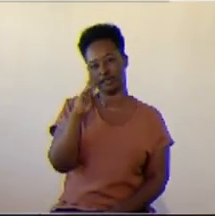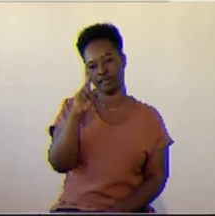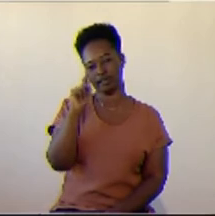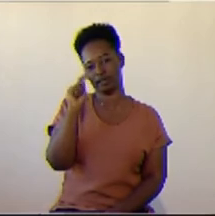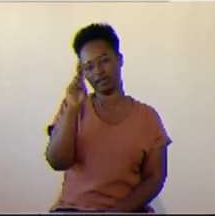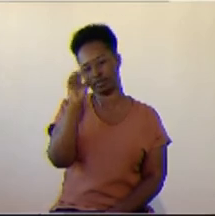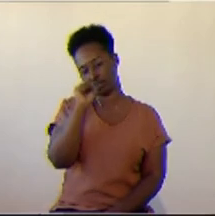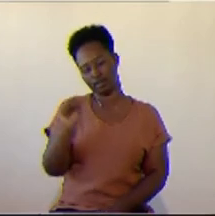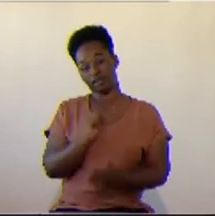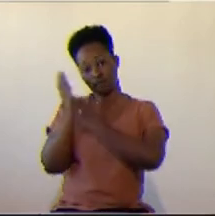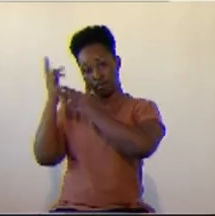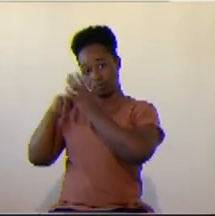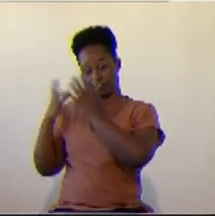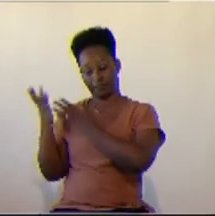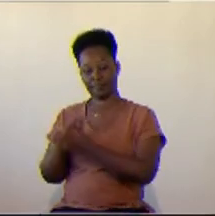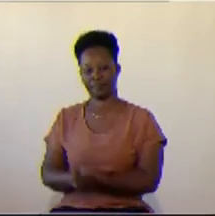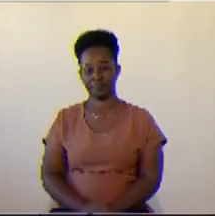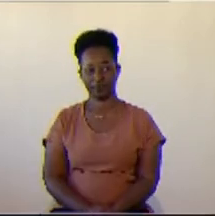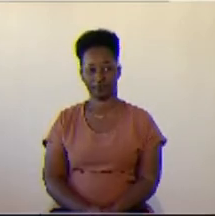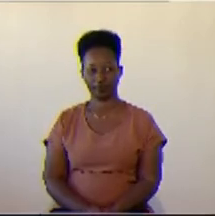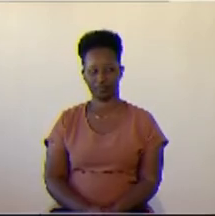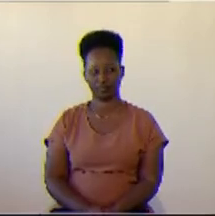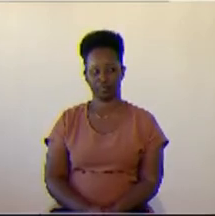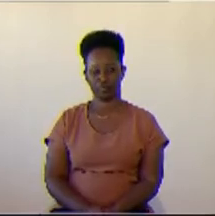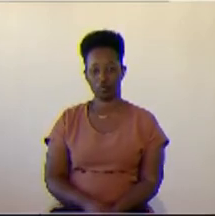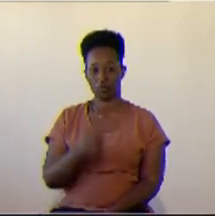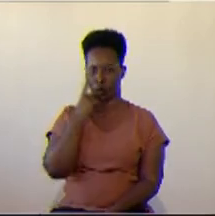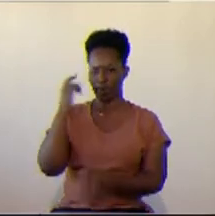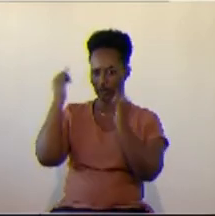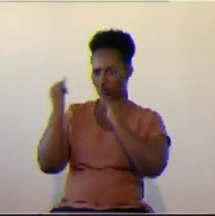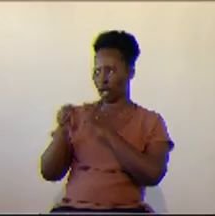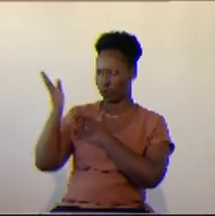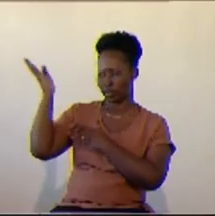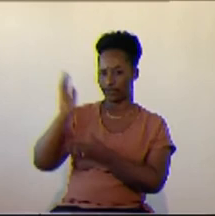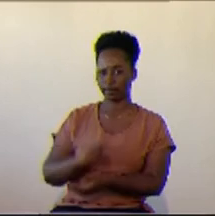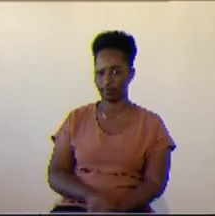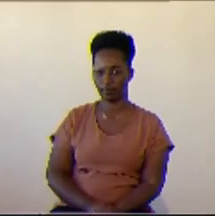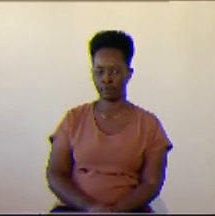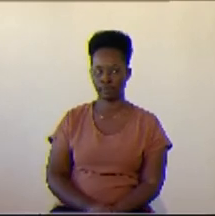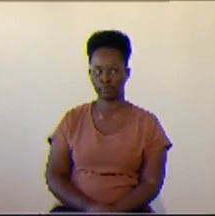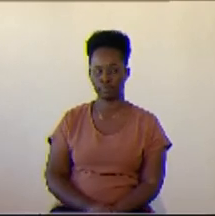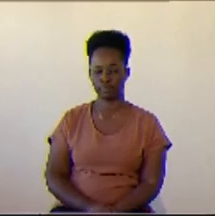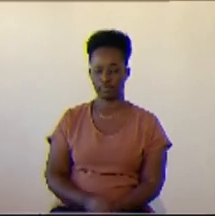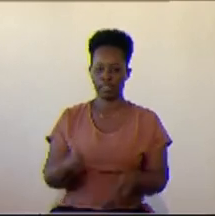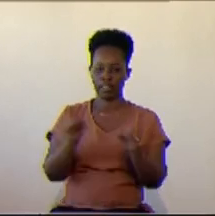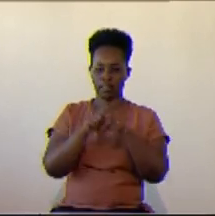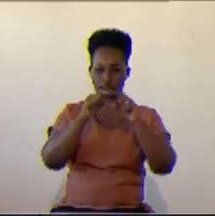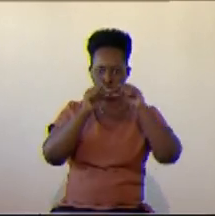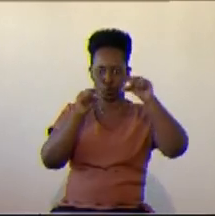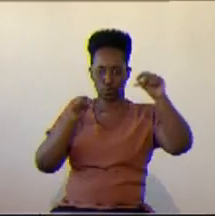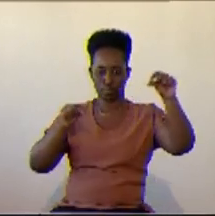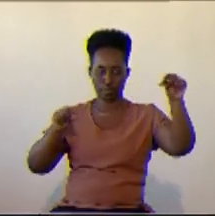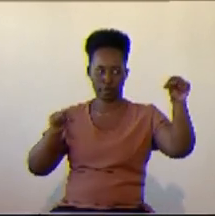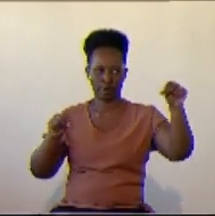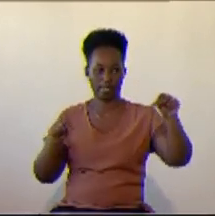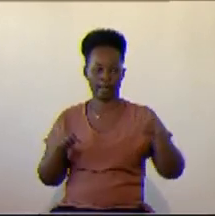the oil column. Now, if you look at our apparatus here, this is like a Y tube, okay? You see this one? It's like a